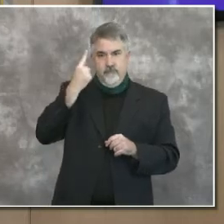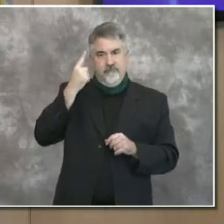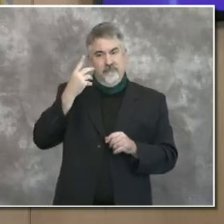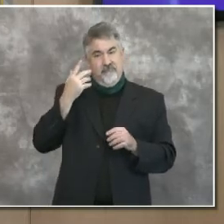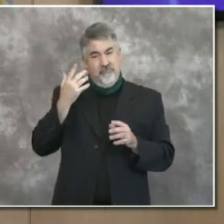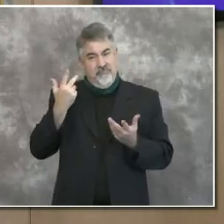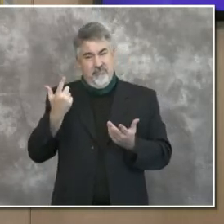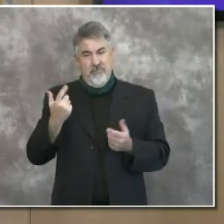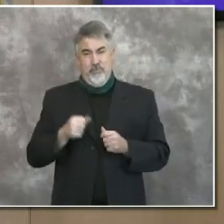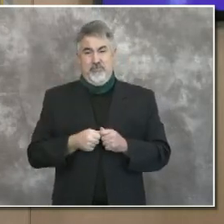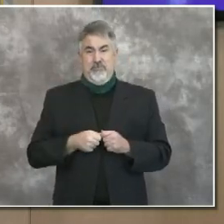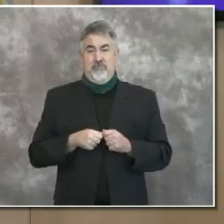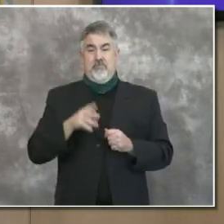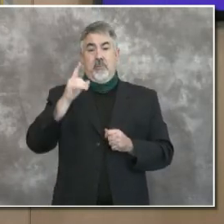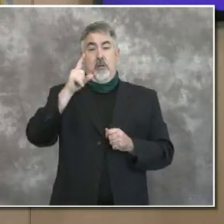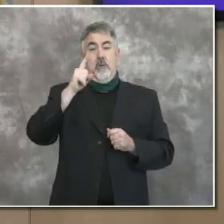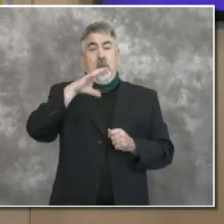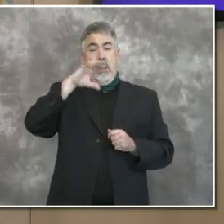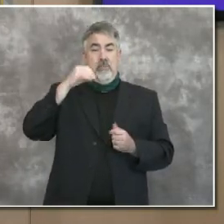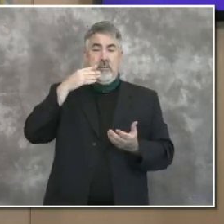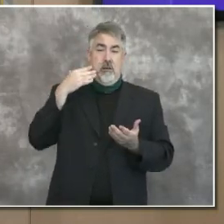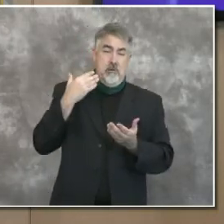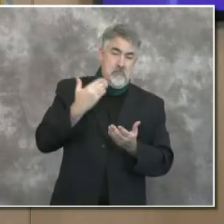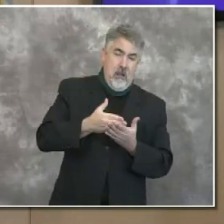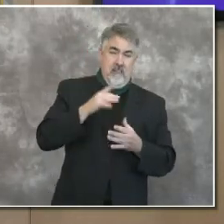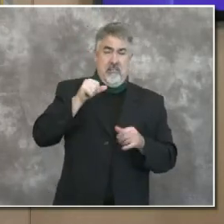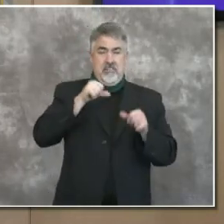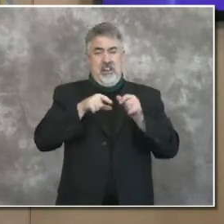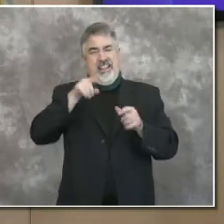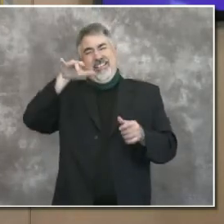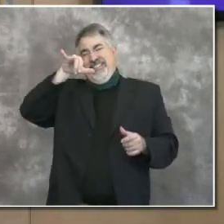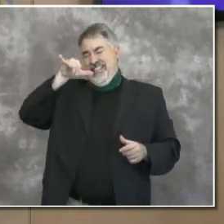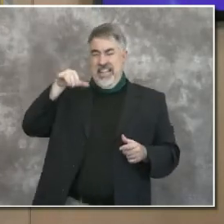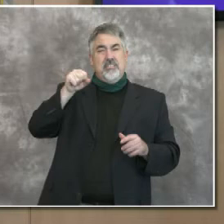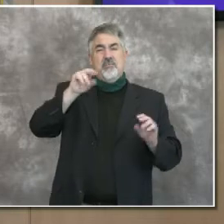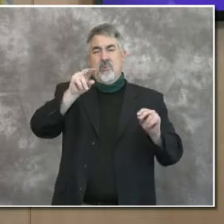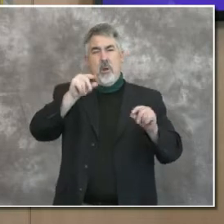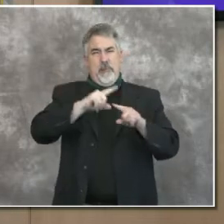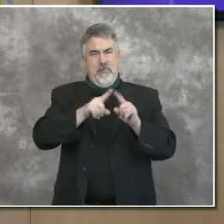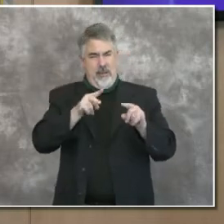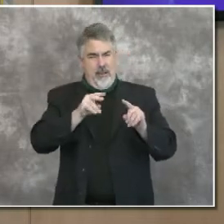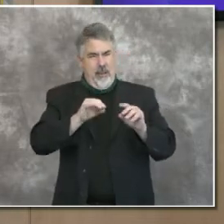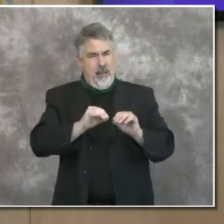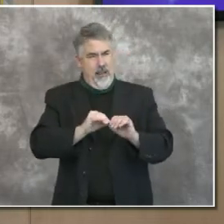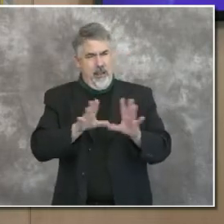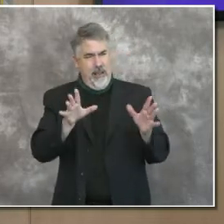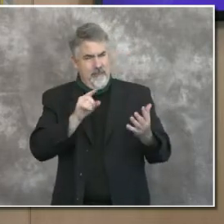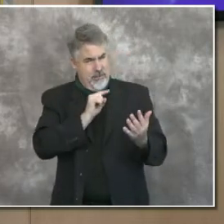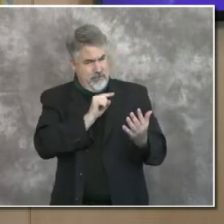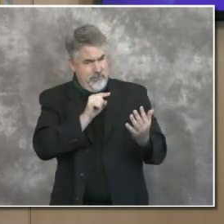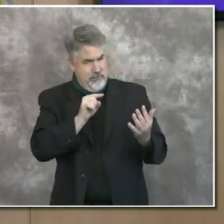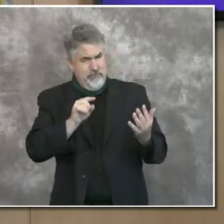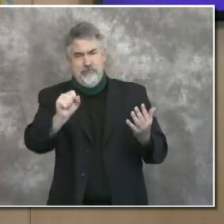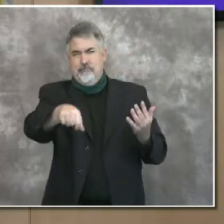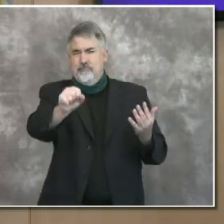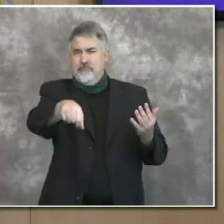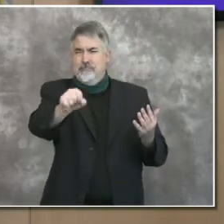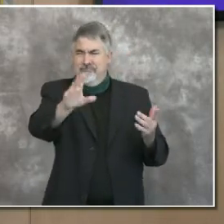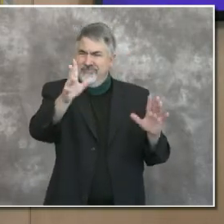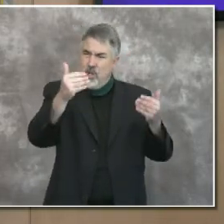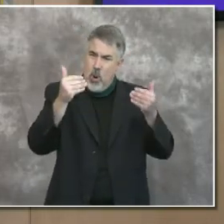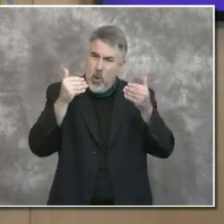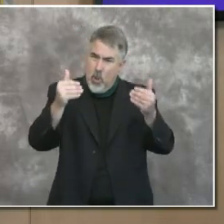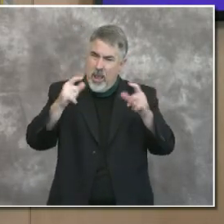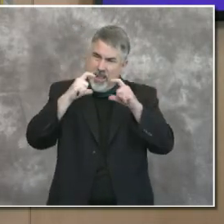100% scientifically proven, the fact that it even has the potential, consider it as